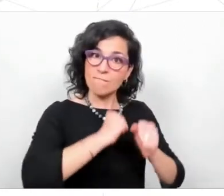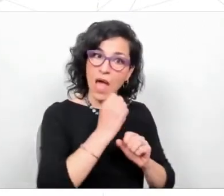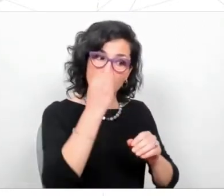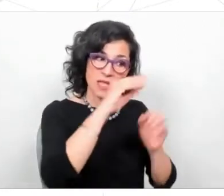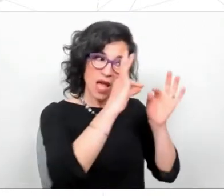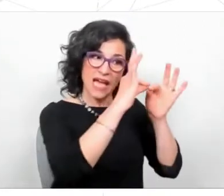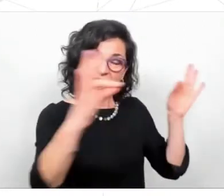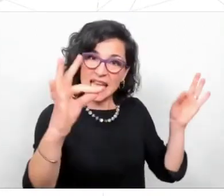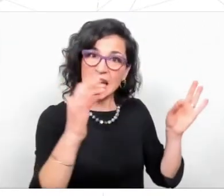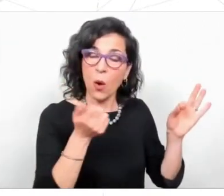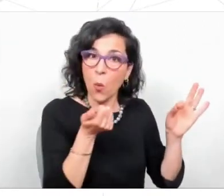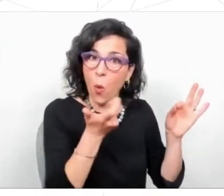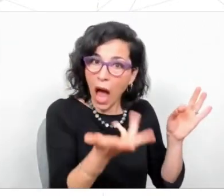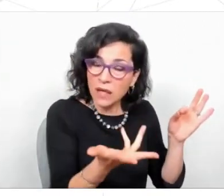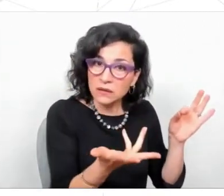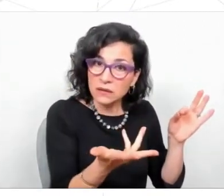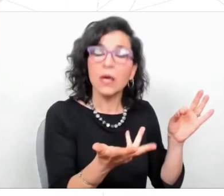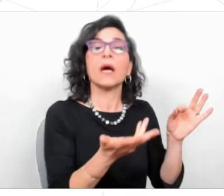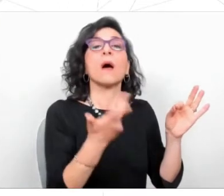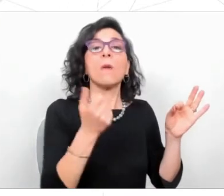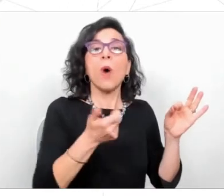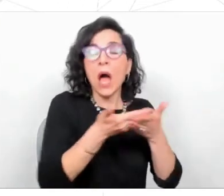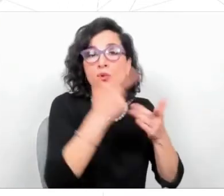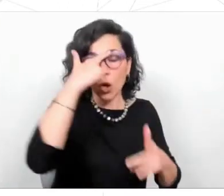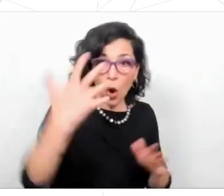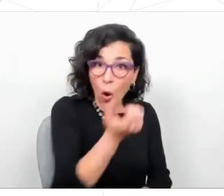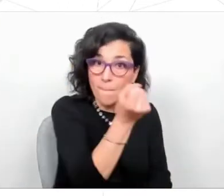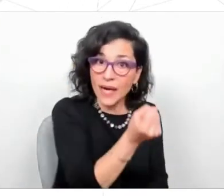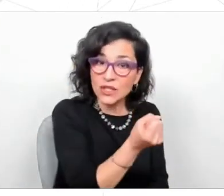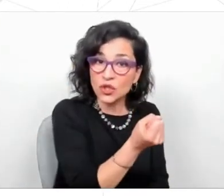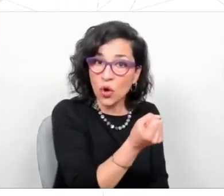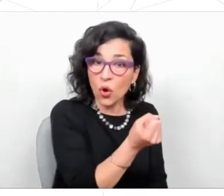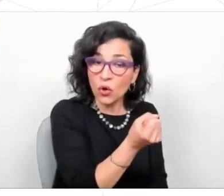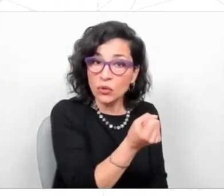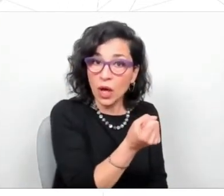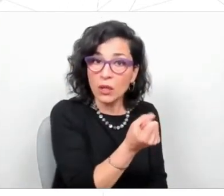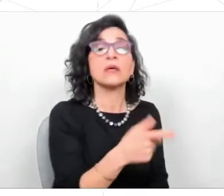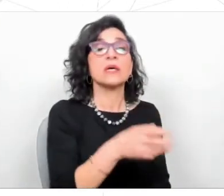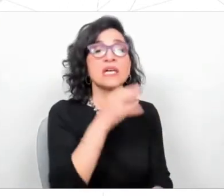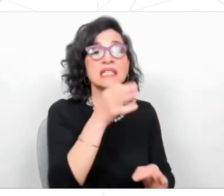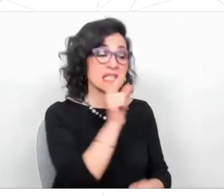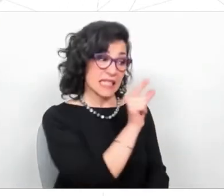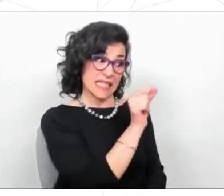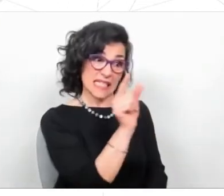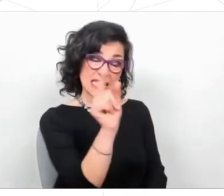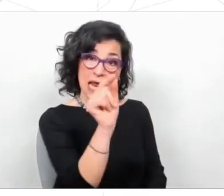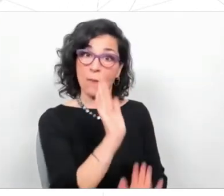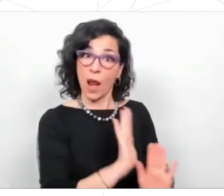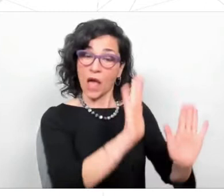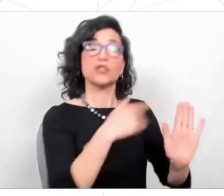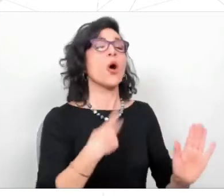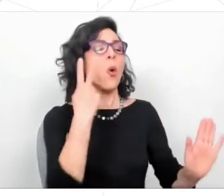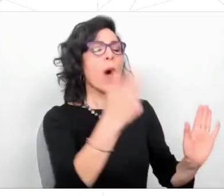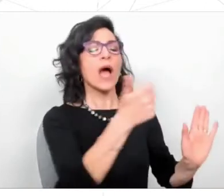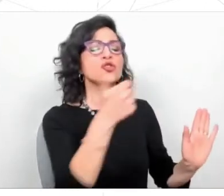line, also just to assist with comprehension as well. So we'll leave the syllables turned on and we'll